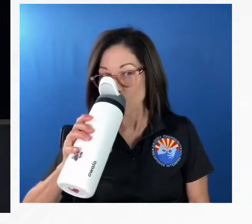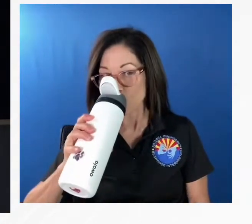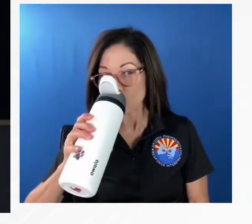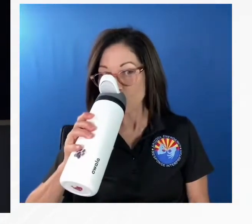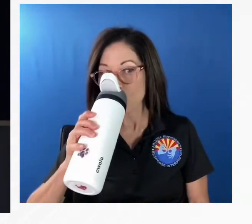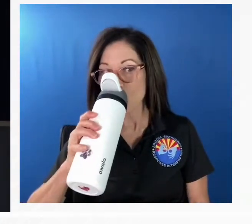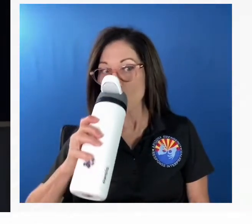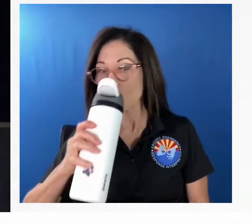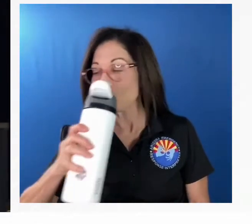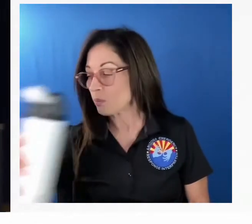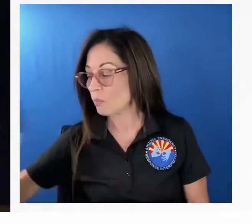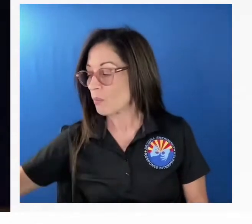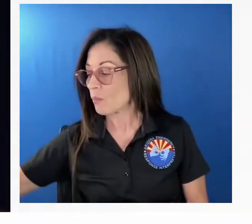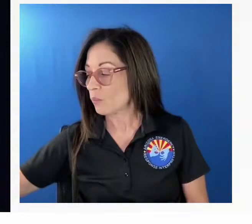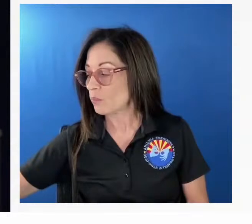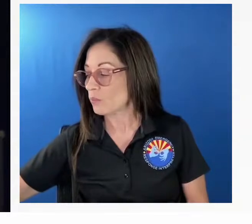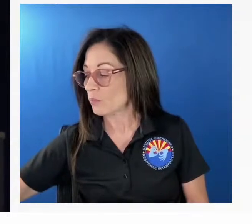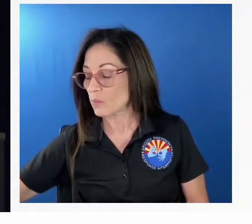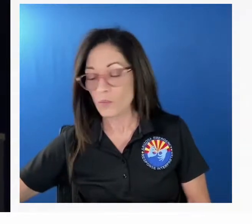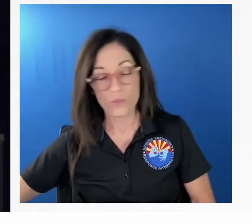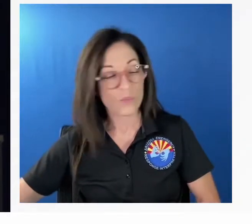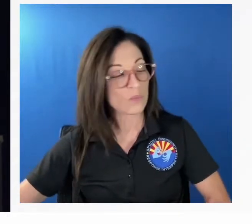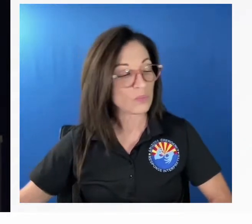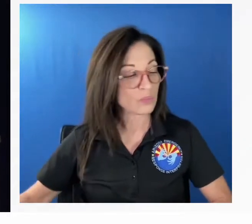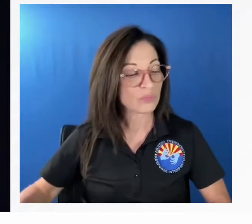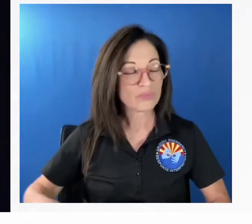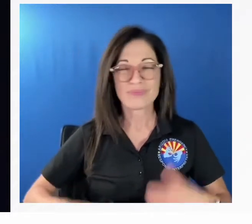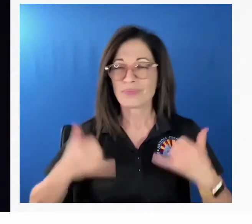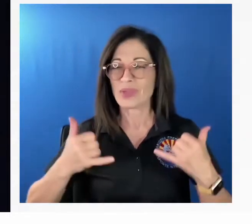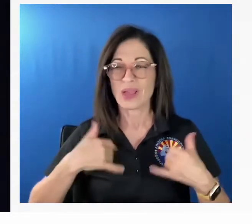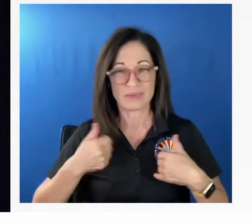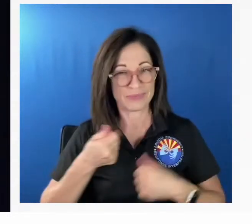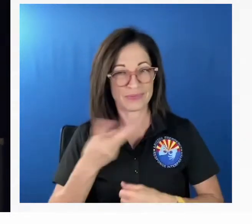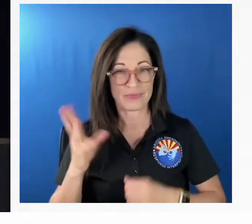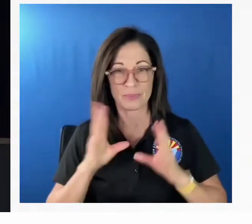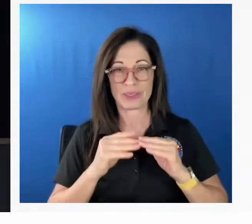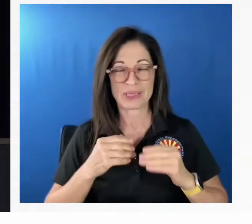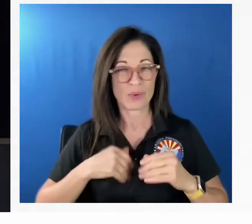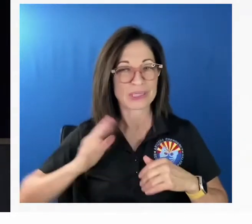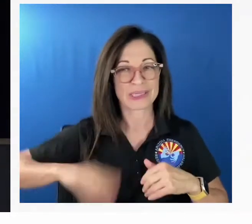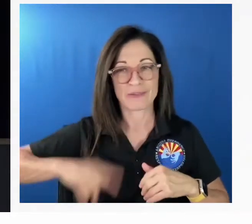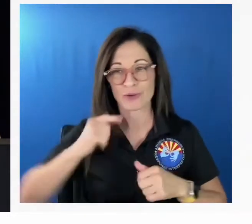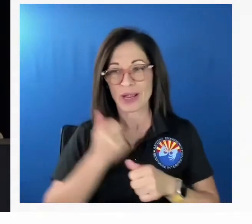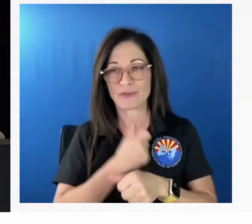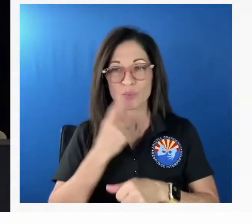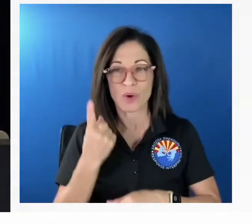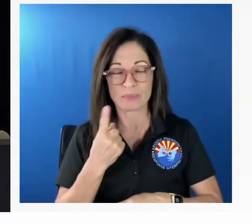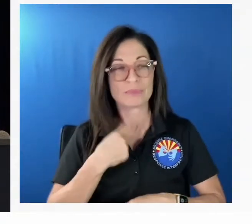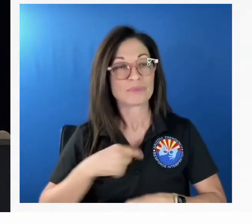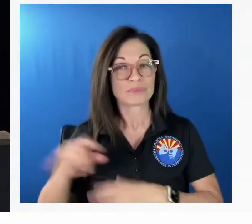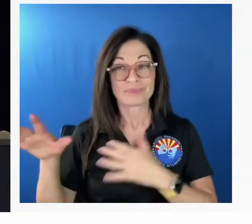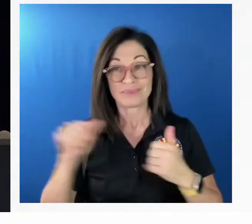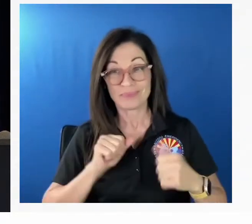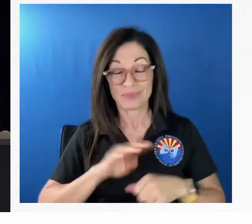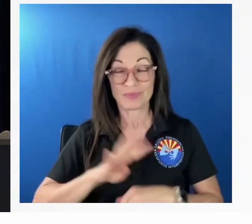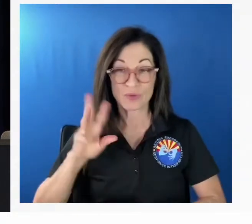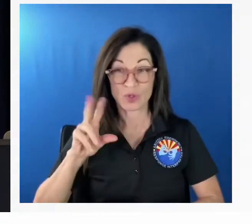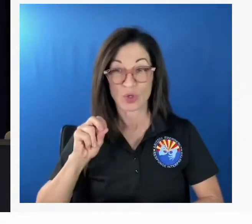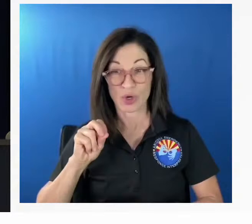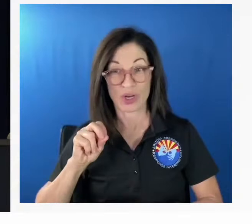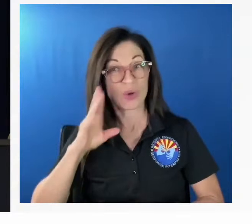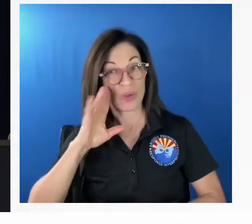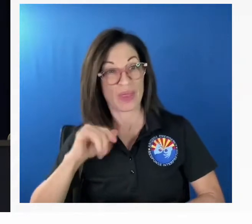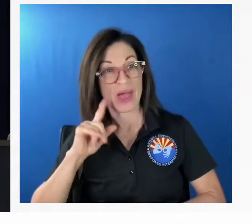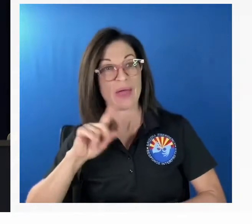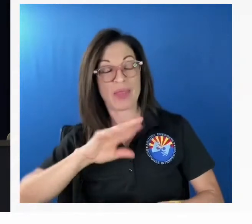I was coming up, I was late to every meeting I had today, and I left Visalia at 4:30 with that being known, and I got behind